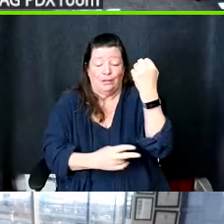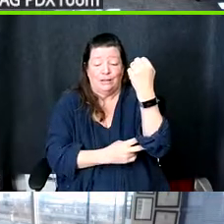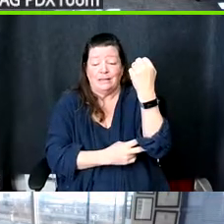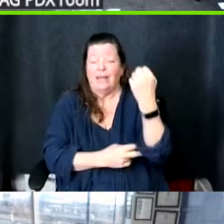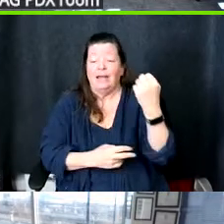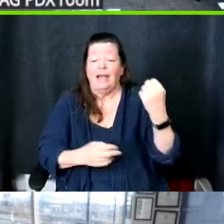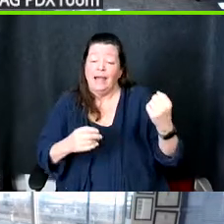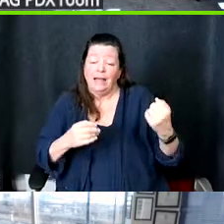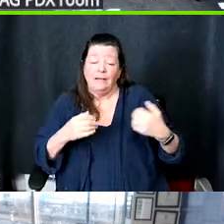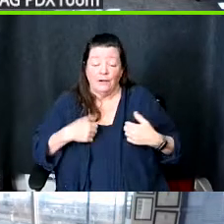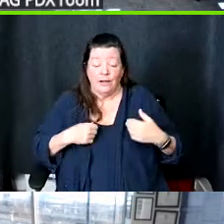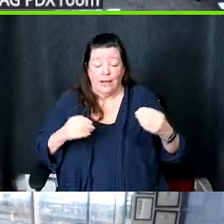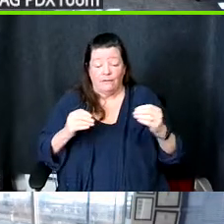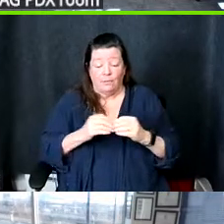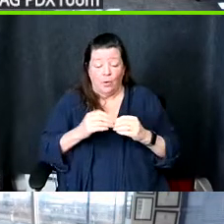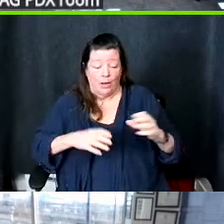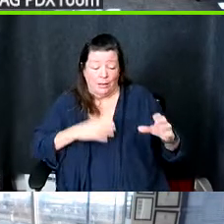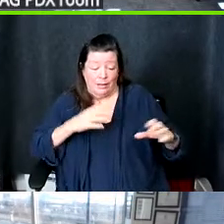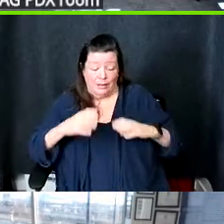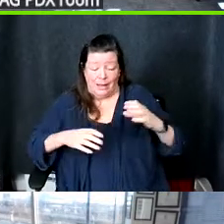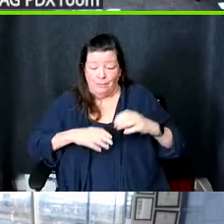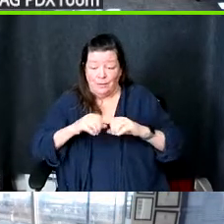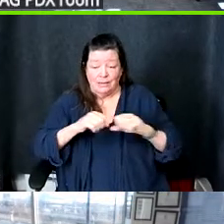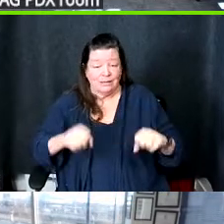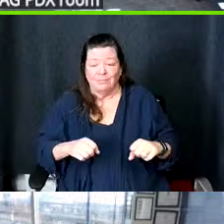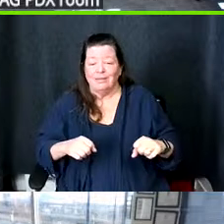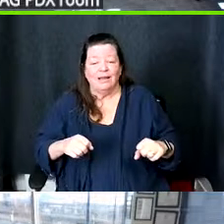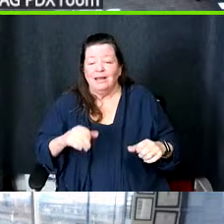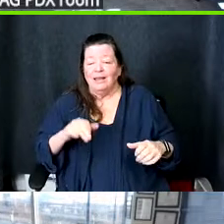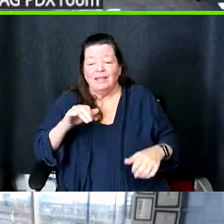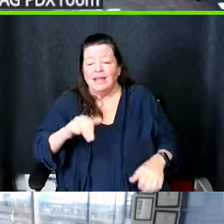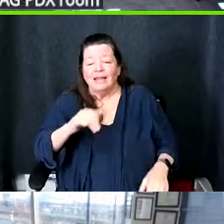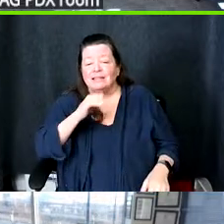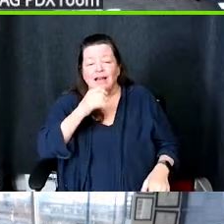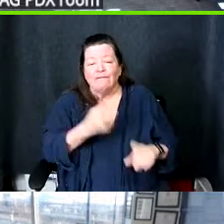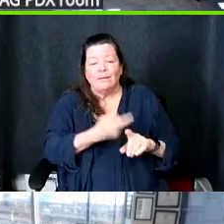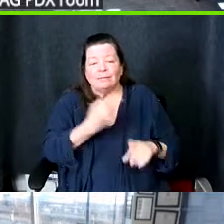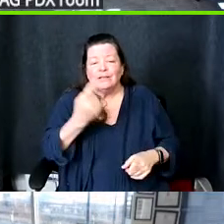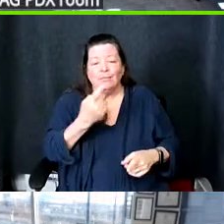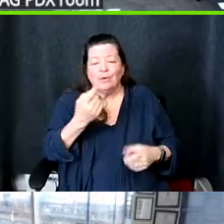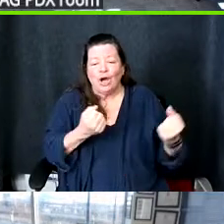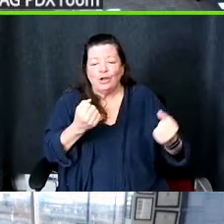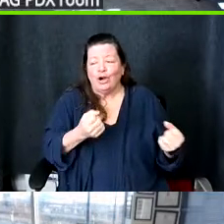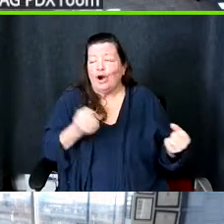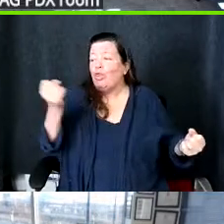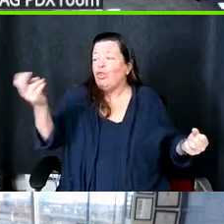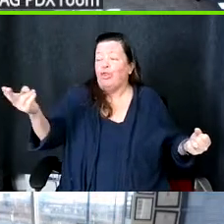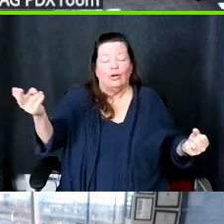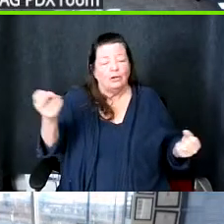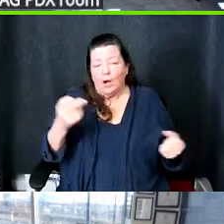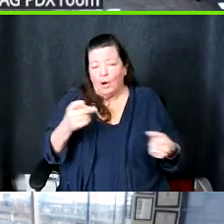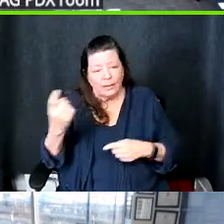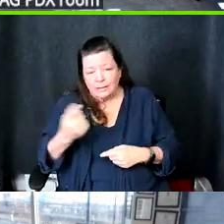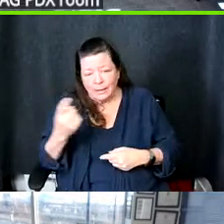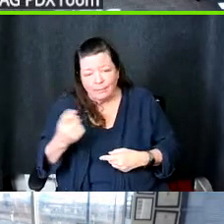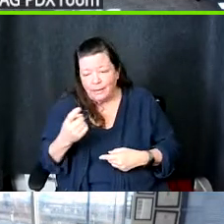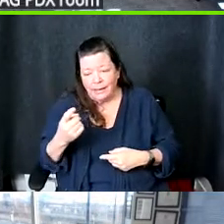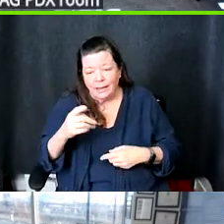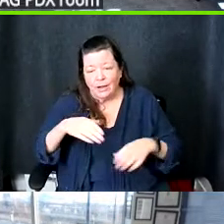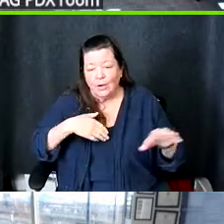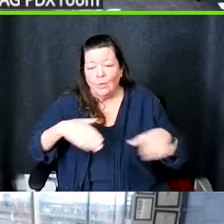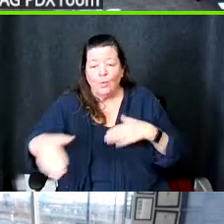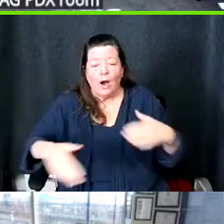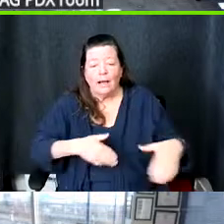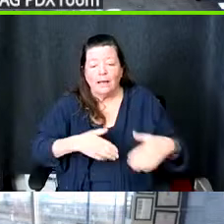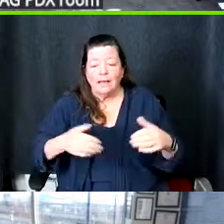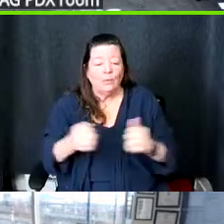elaborate system, and that glass isn't coming from somebody throwing it out of the car. It's coming from somebody riding their bike or walking with a juice bottle or